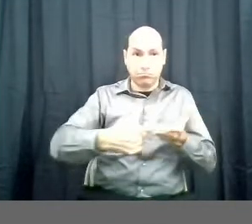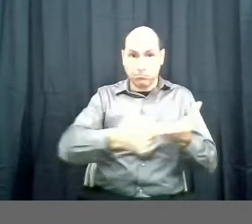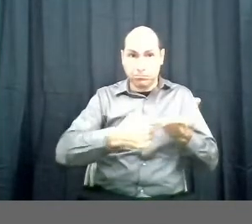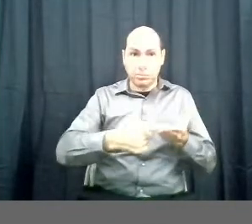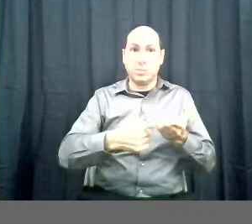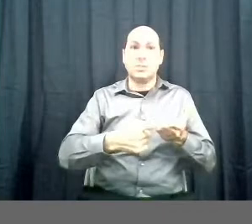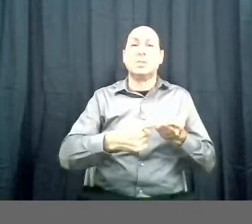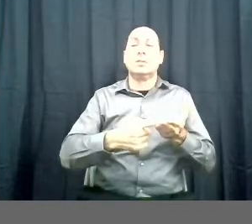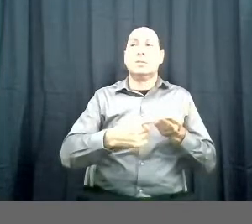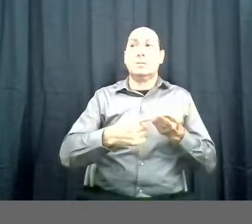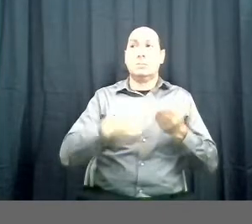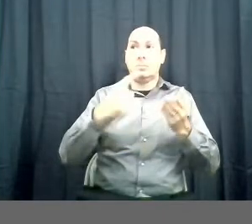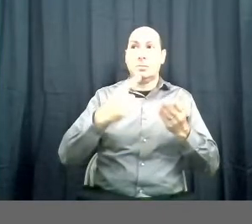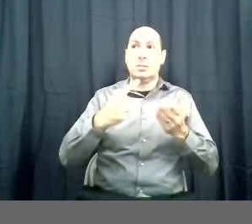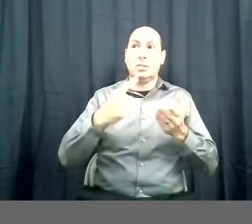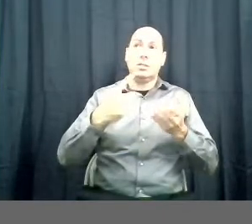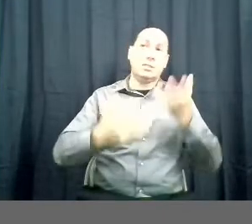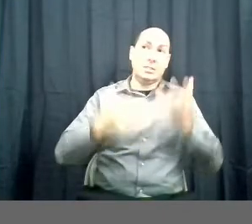place?